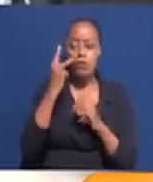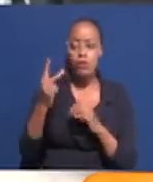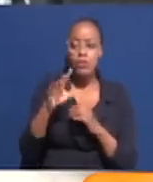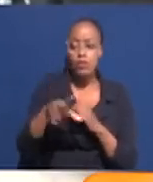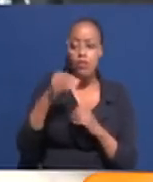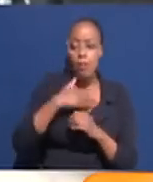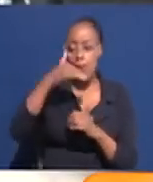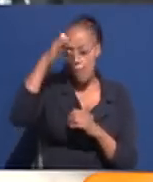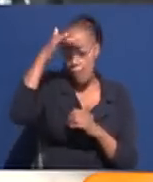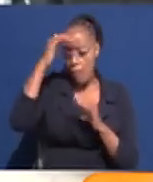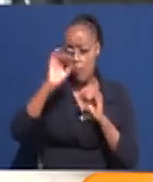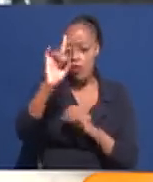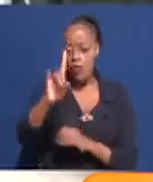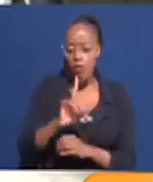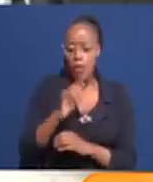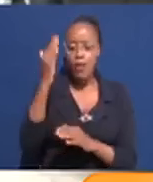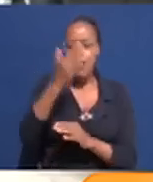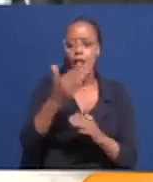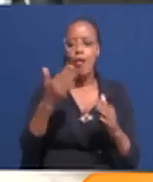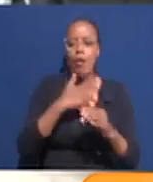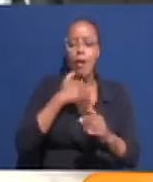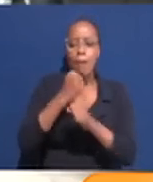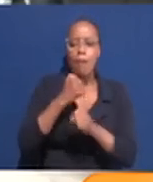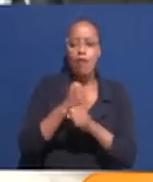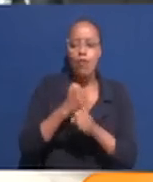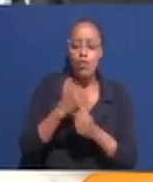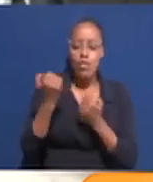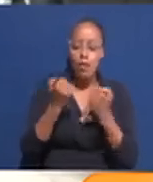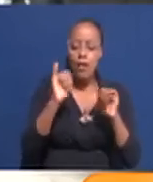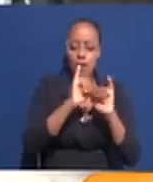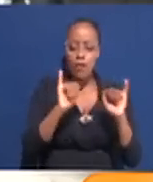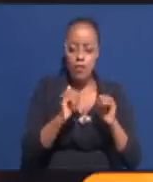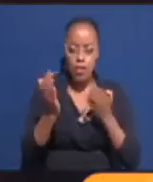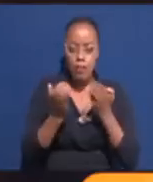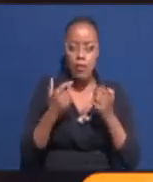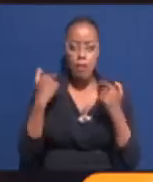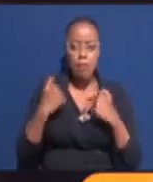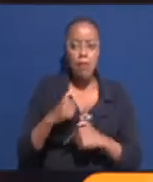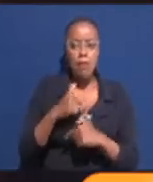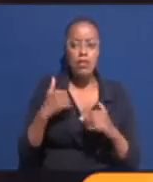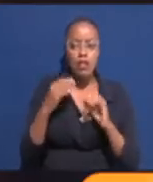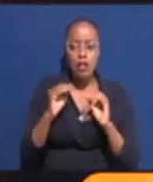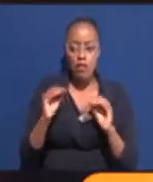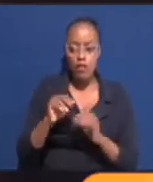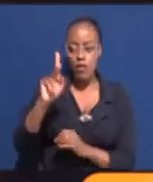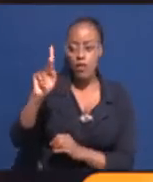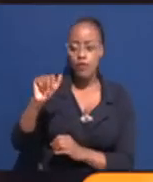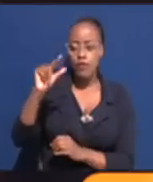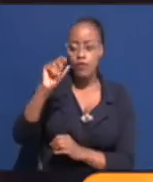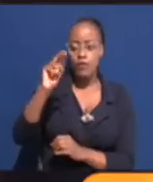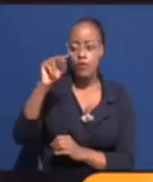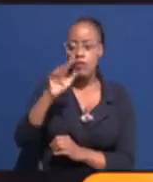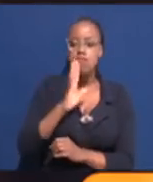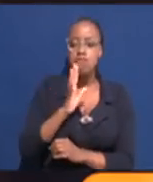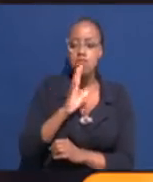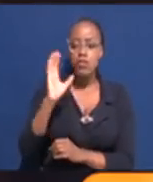kunipata kwa pombe, alikam kwenye nafanya kwa car wash. So mimi sikuwa na makosa. On her part, Kangogo, who spoke to